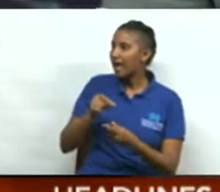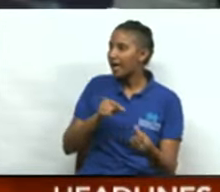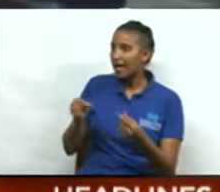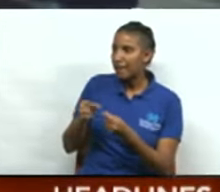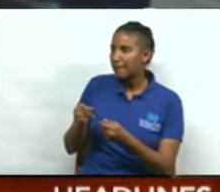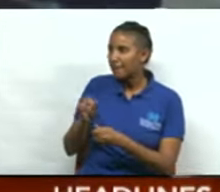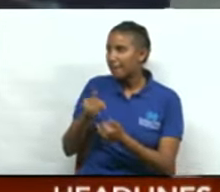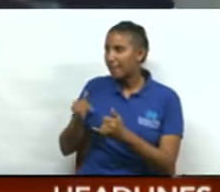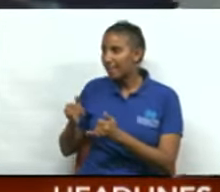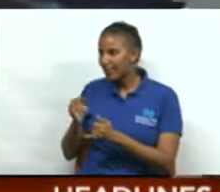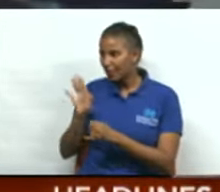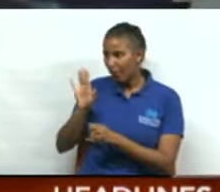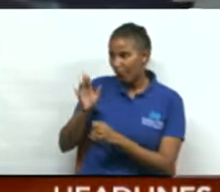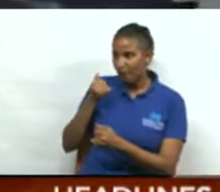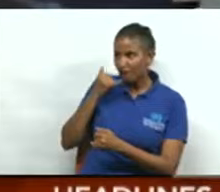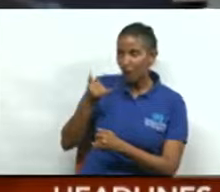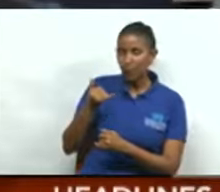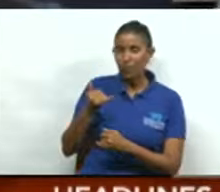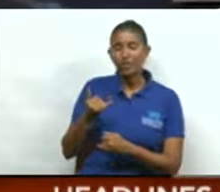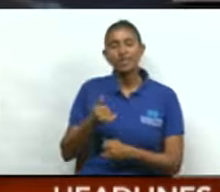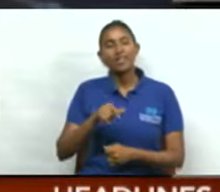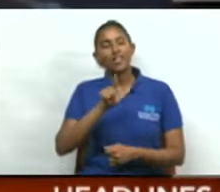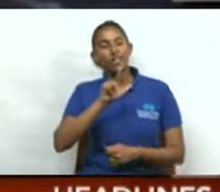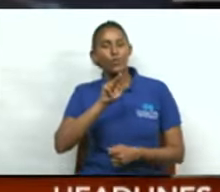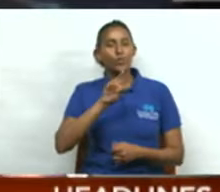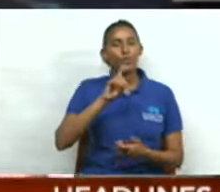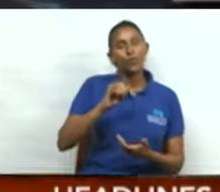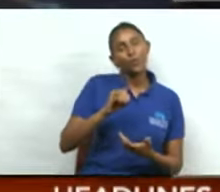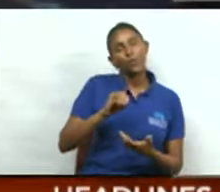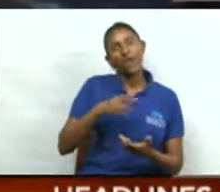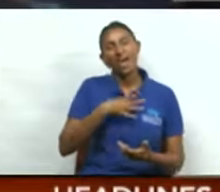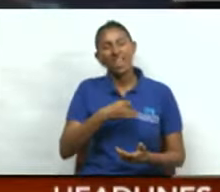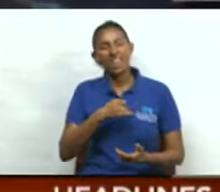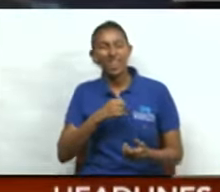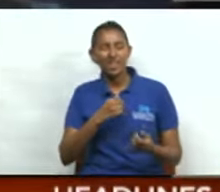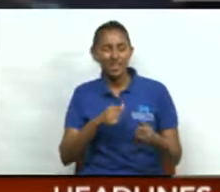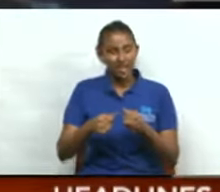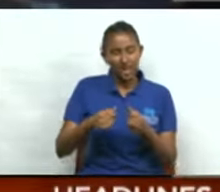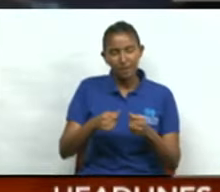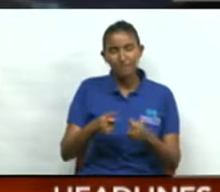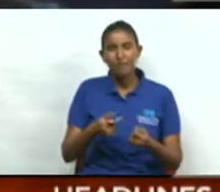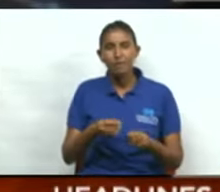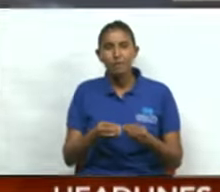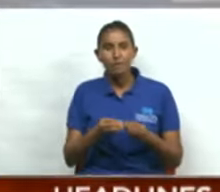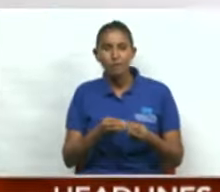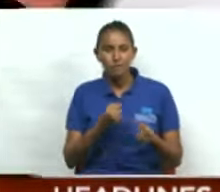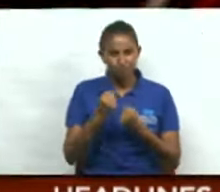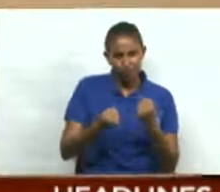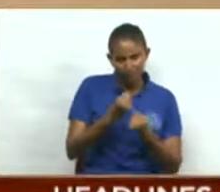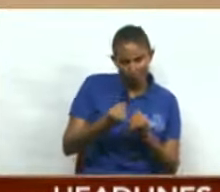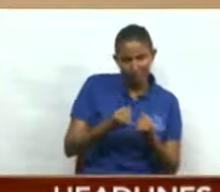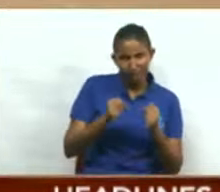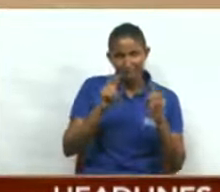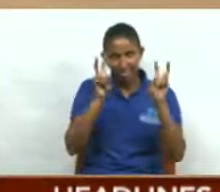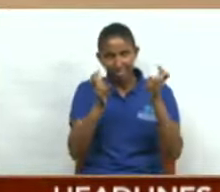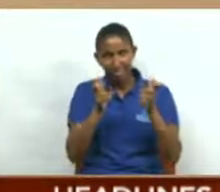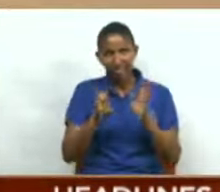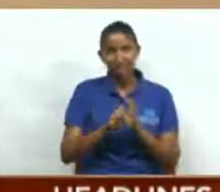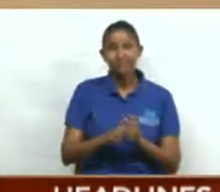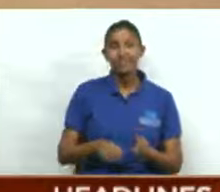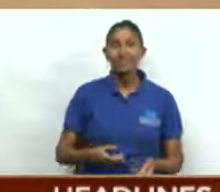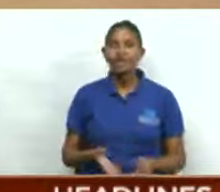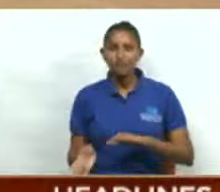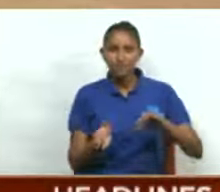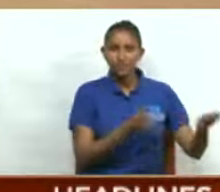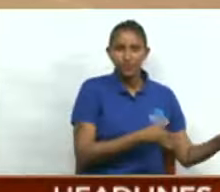of All Fours. In fact, anything sport-related, sometimes even some classic tennis. Let's tell you what's coming up after the break. Jordan Duque remains on course